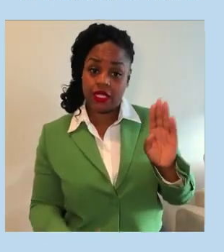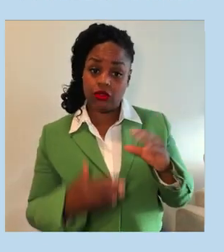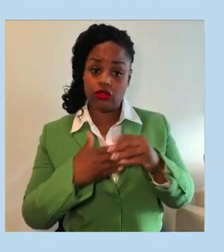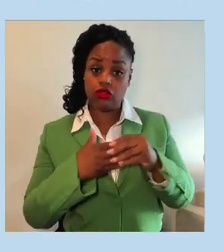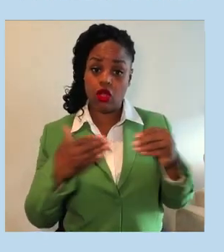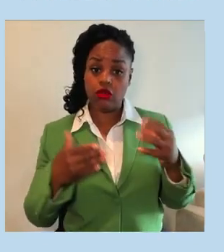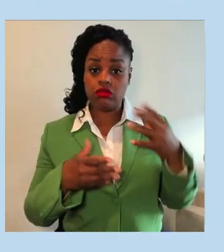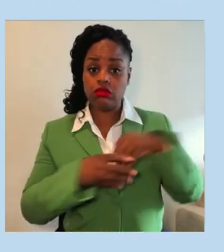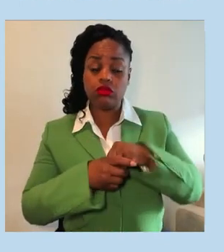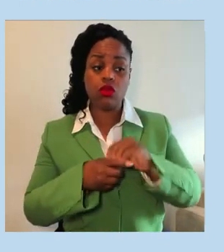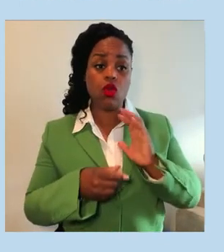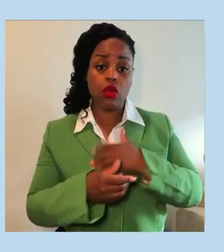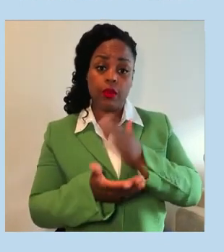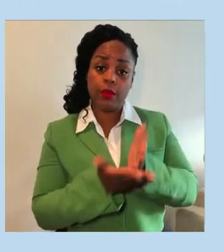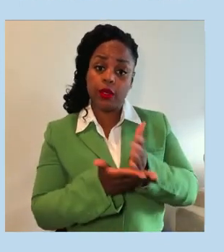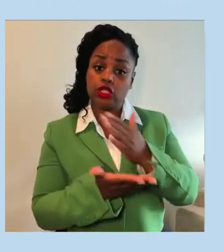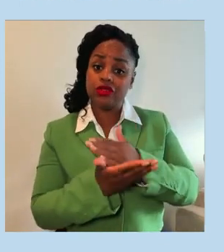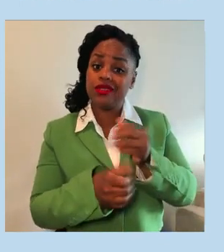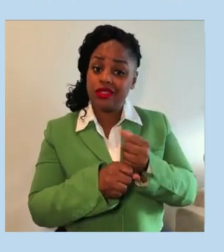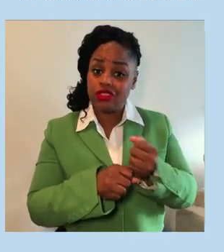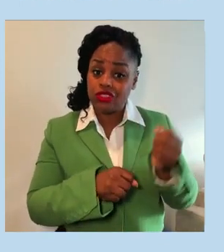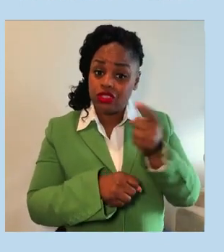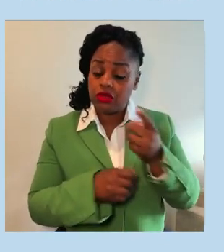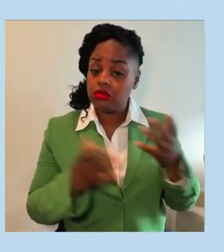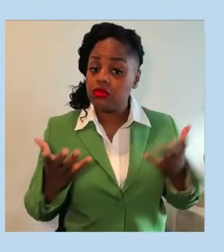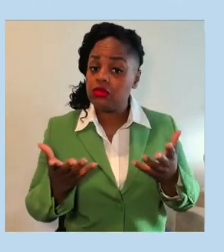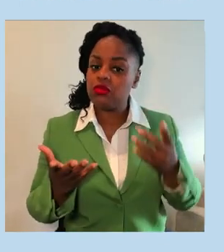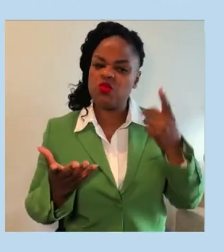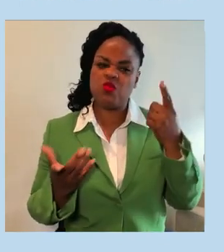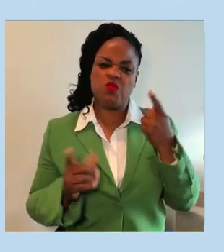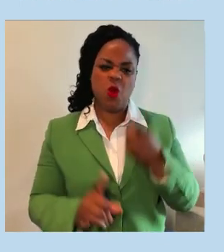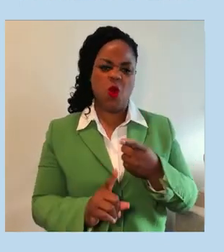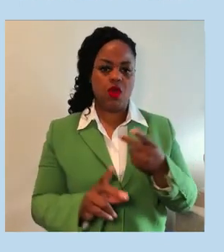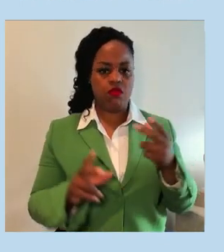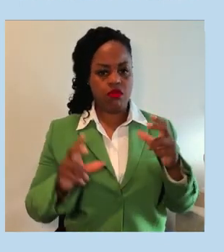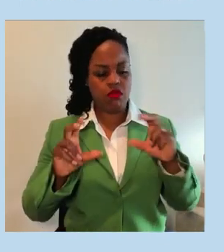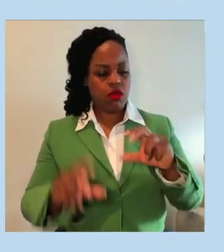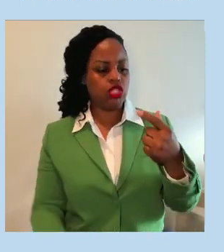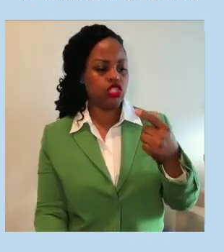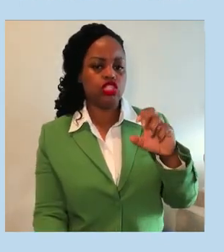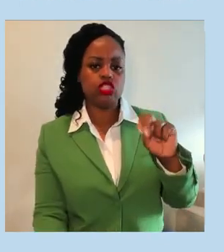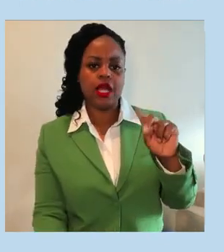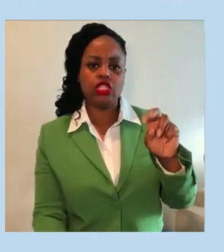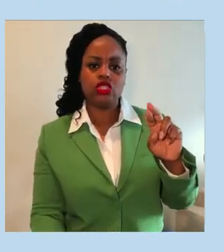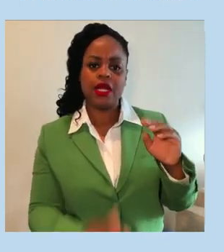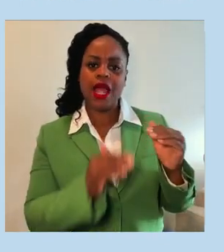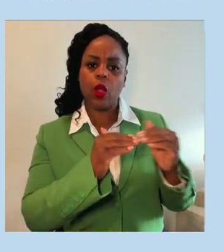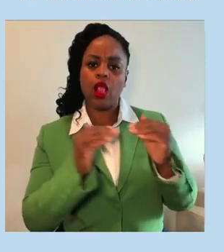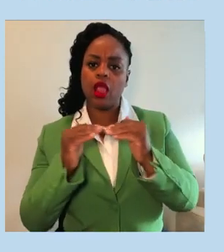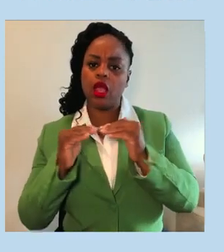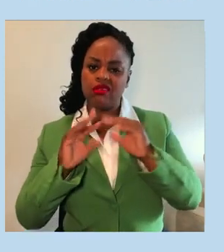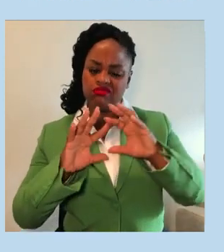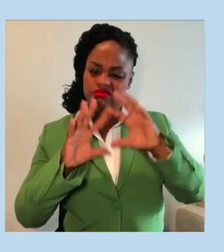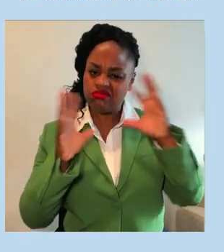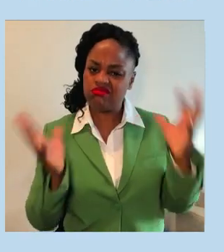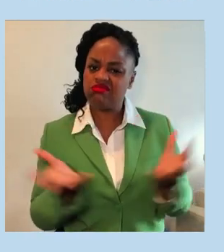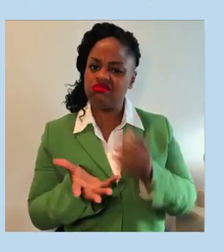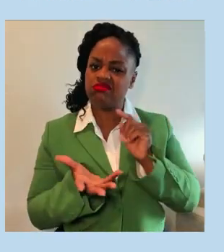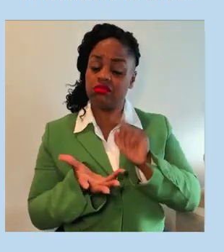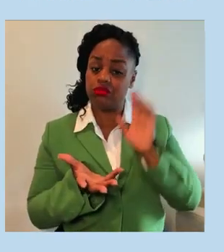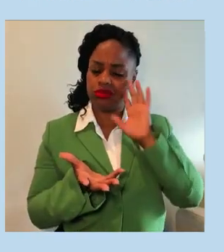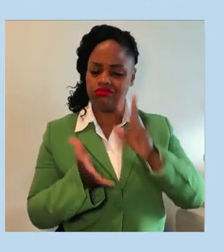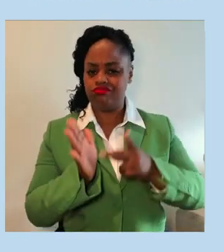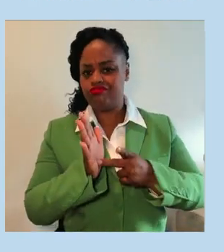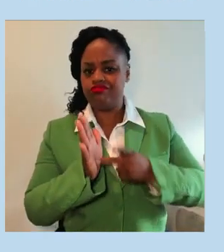advance gender equity and equality around the world. That's more than double last year's request for gender programs. This request includes